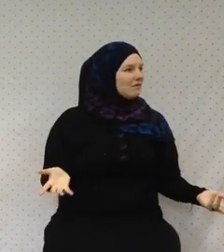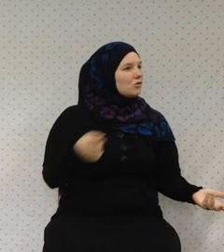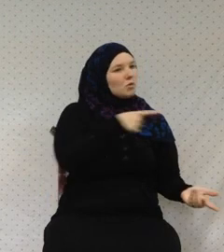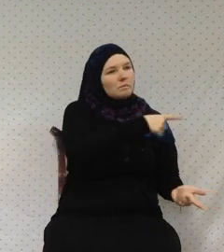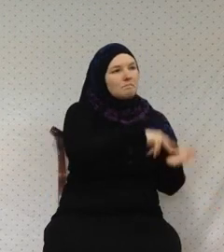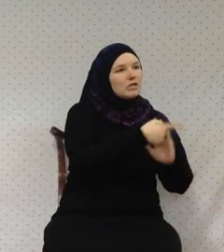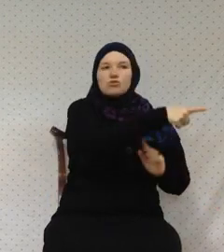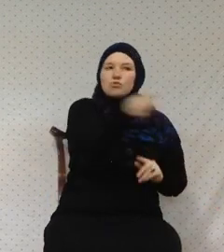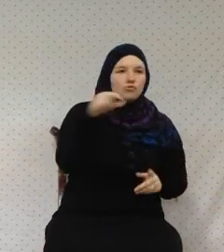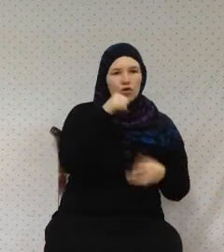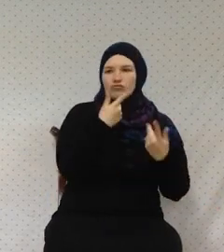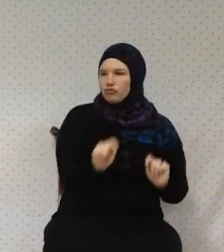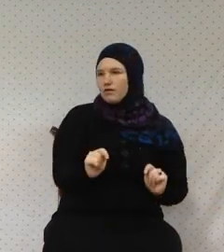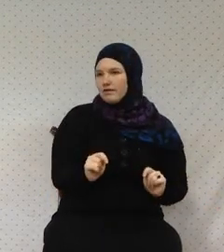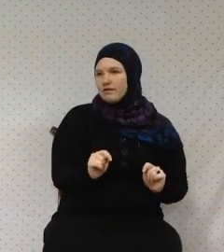alaihi wasallam,